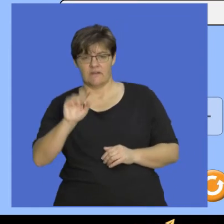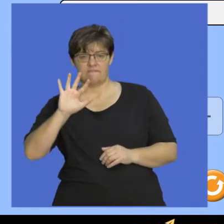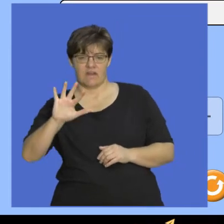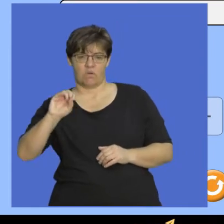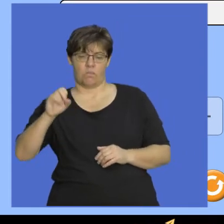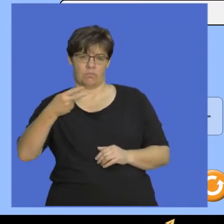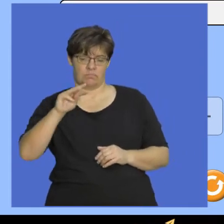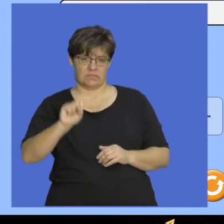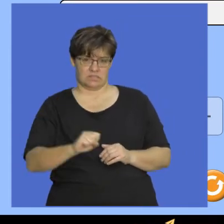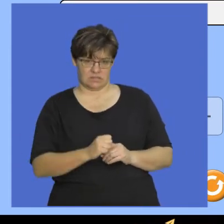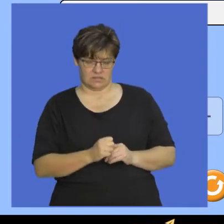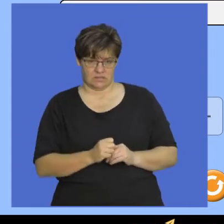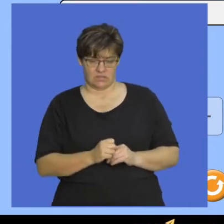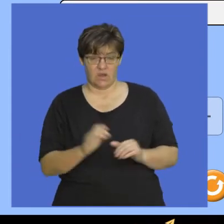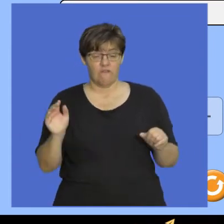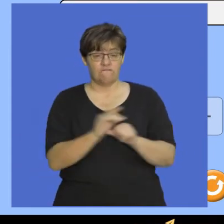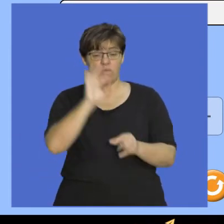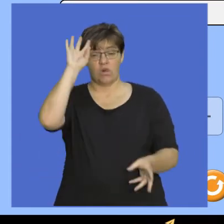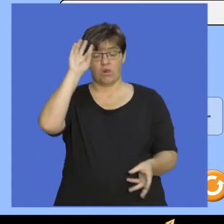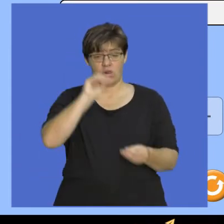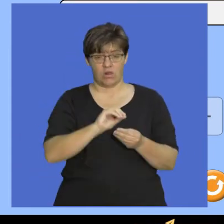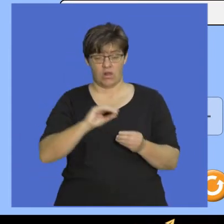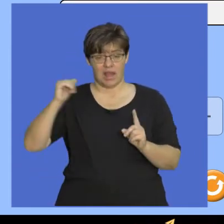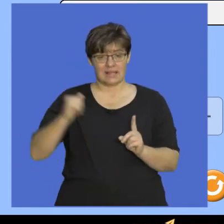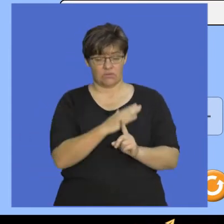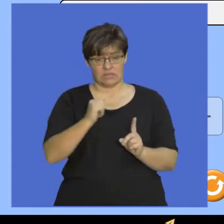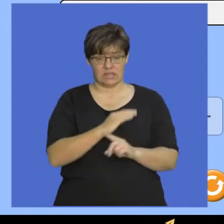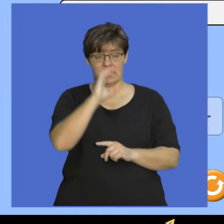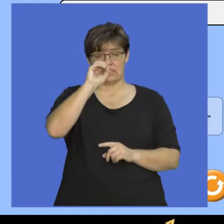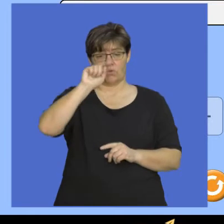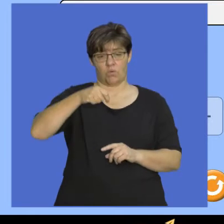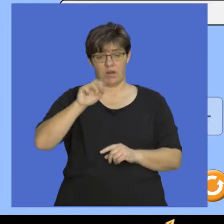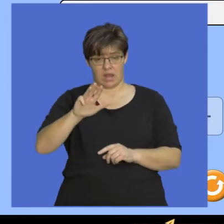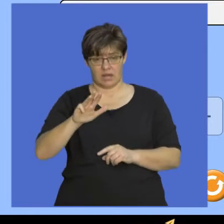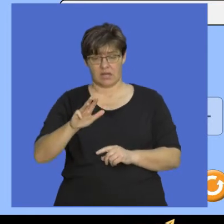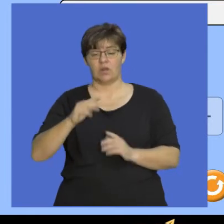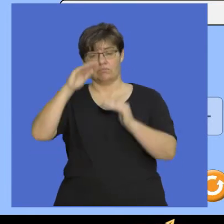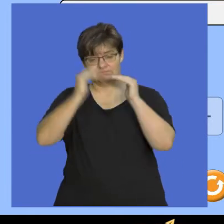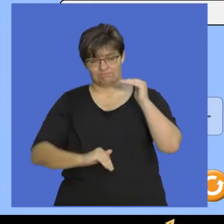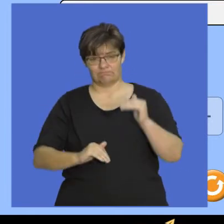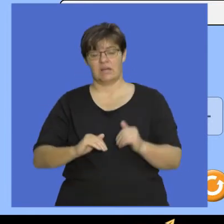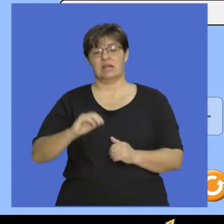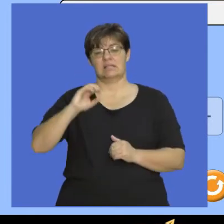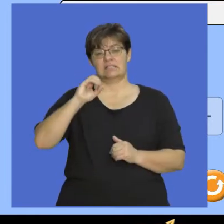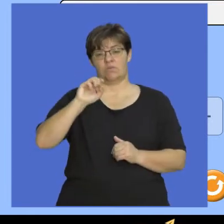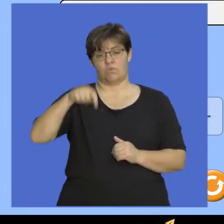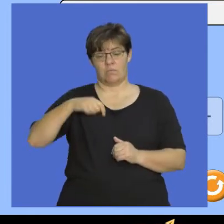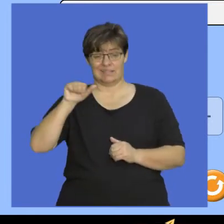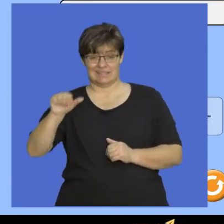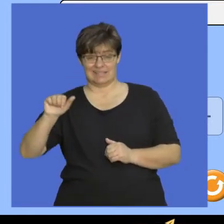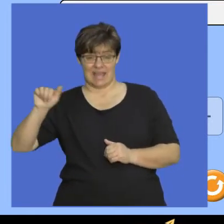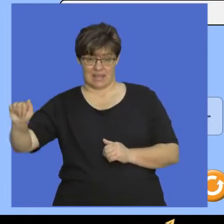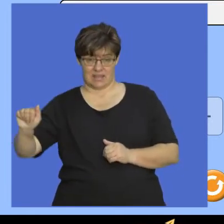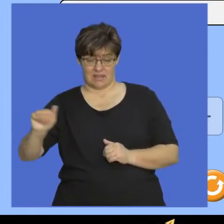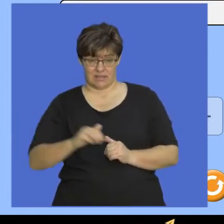R2 is 5 ohms. Now, the total current is decreased from 0.9 to 0.6 amperes.